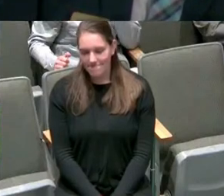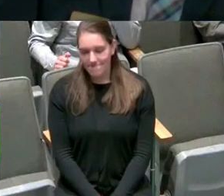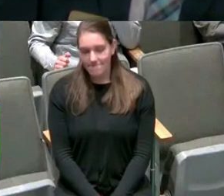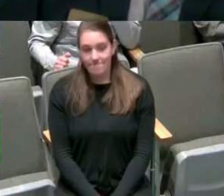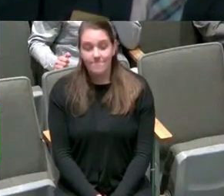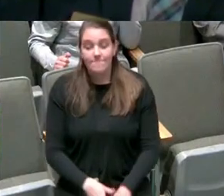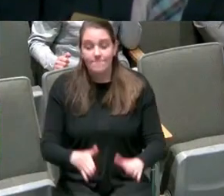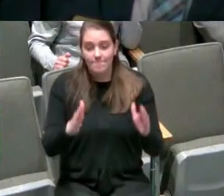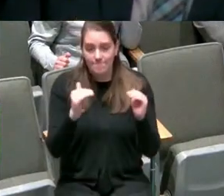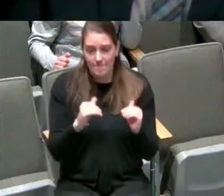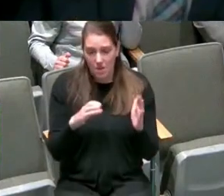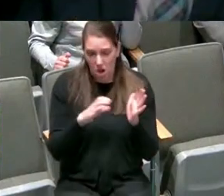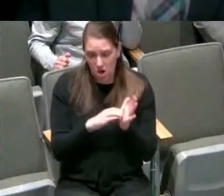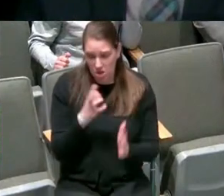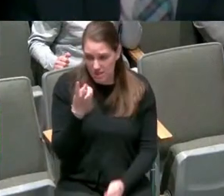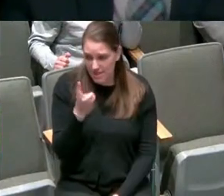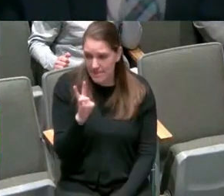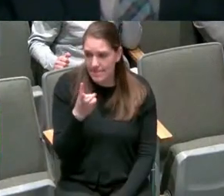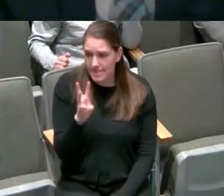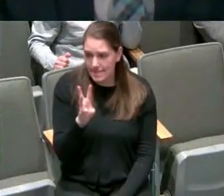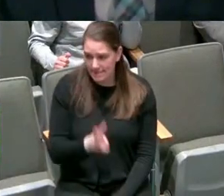article 16.